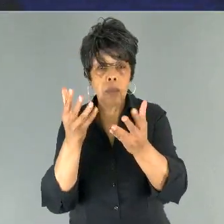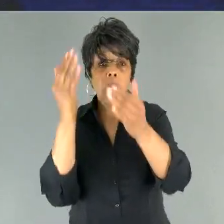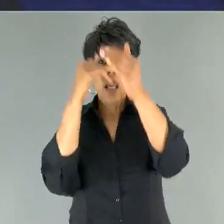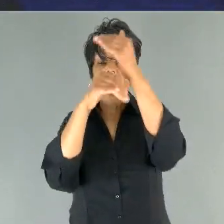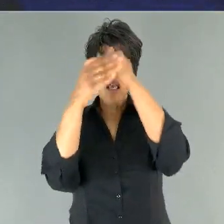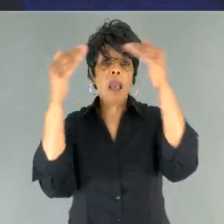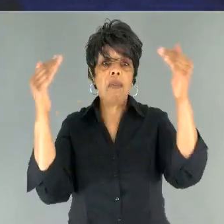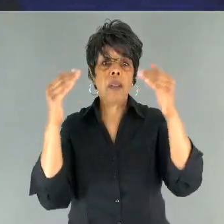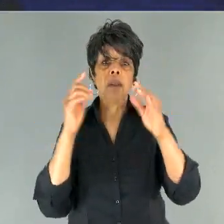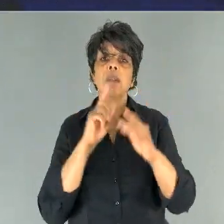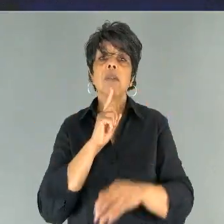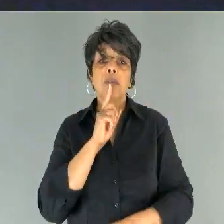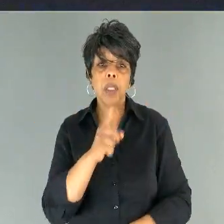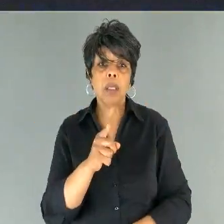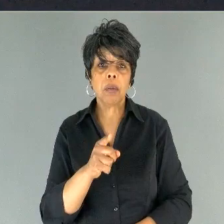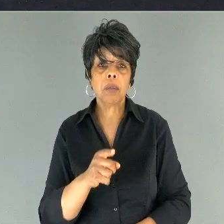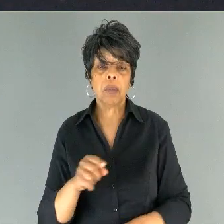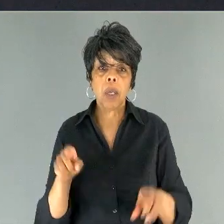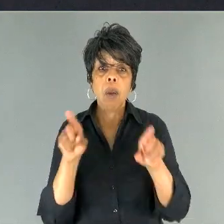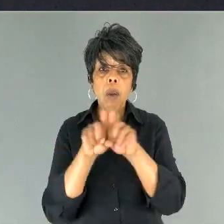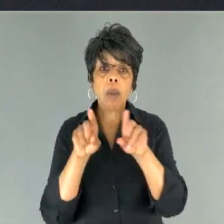and hell is real.